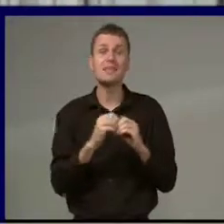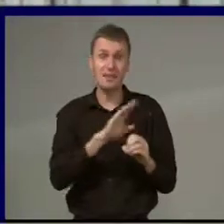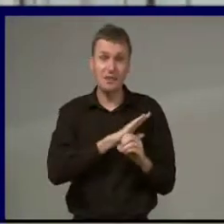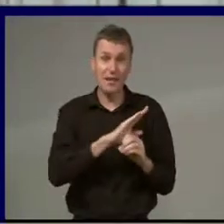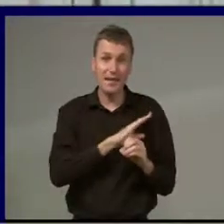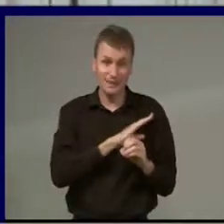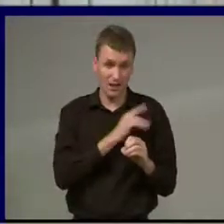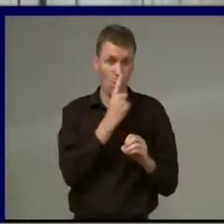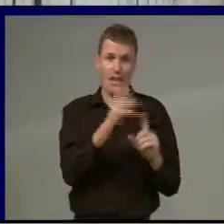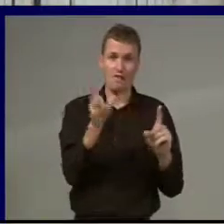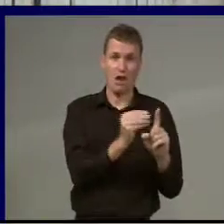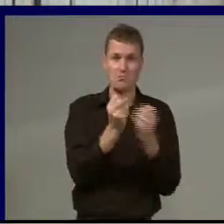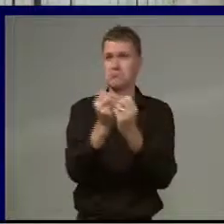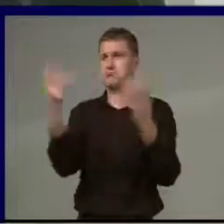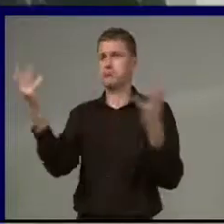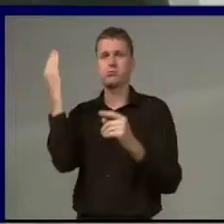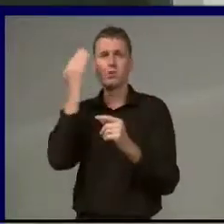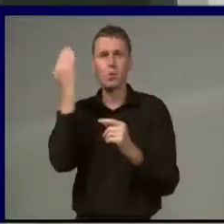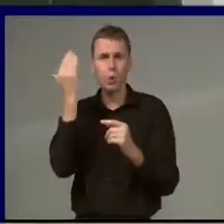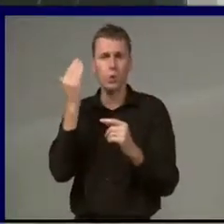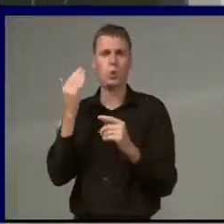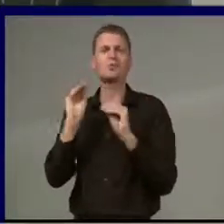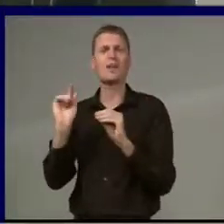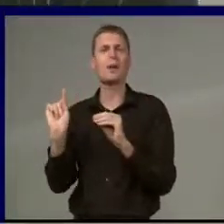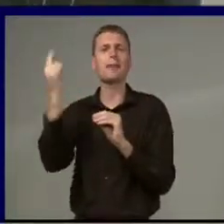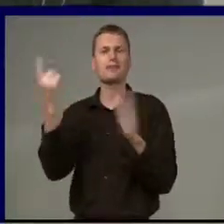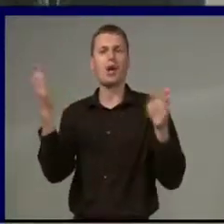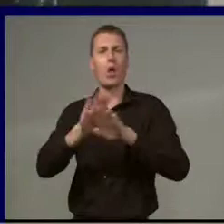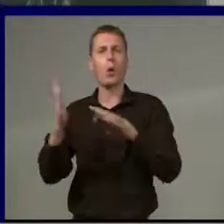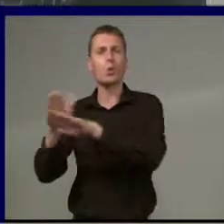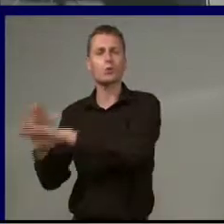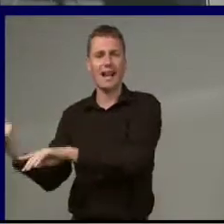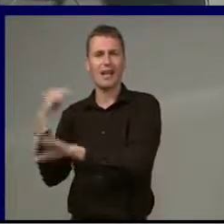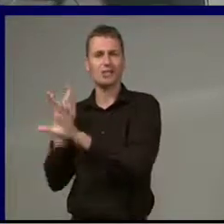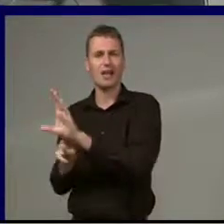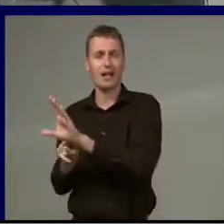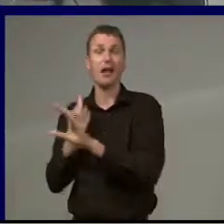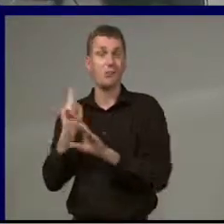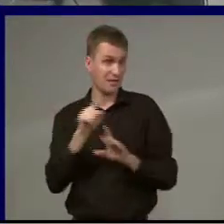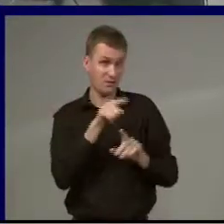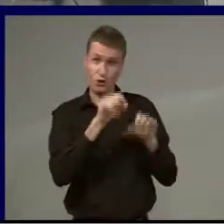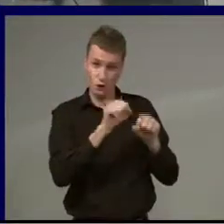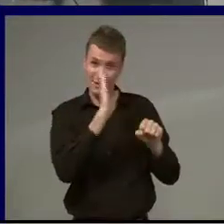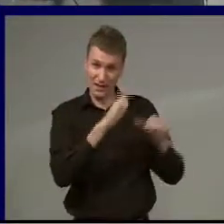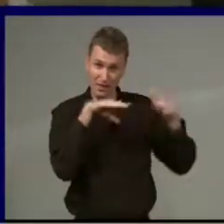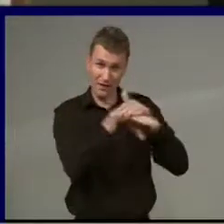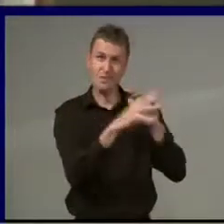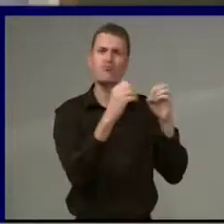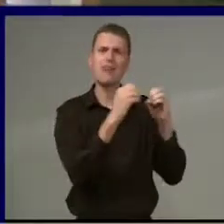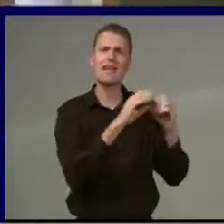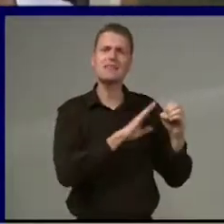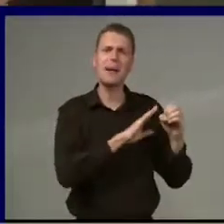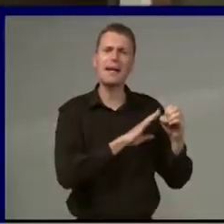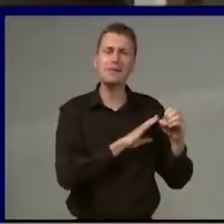dozen Christchurch schools closed by the Education Minister last year. However, before the students had even left the school, vandals